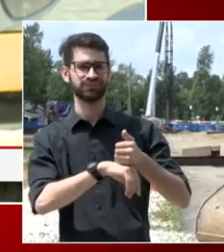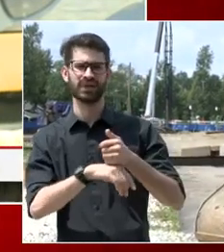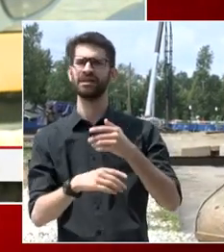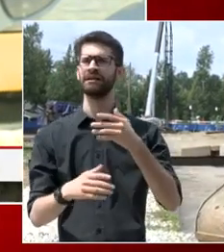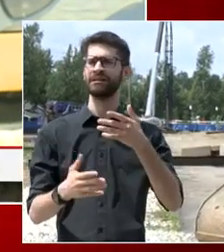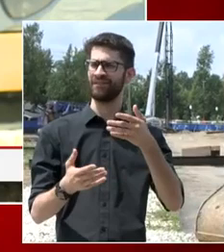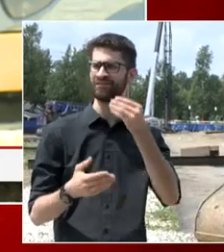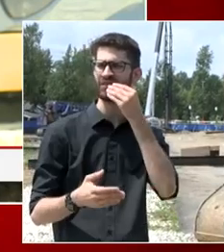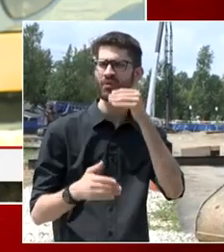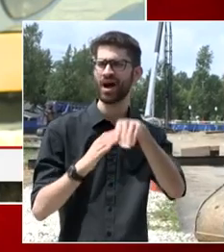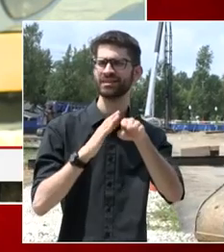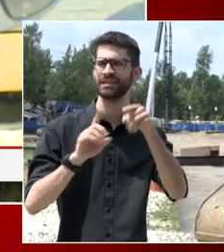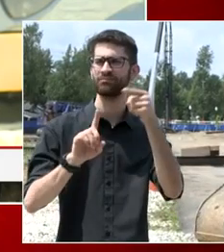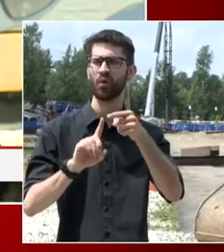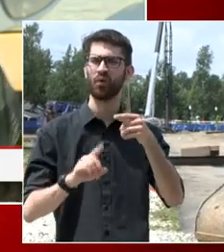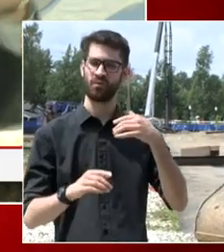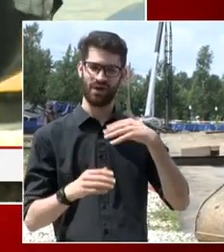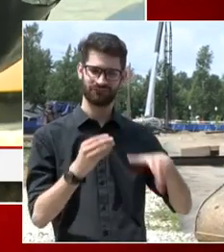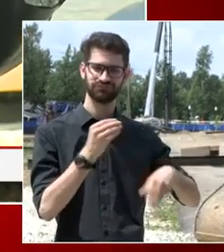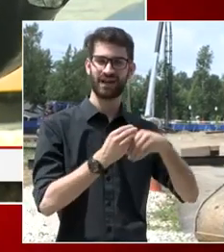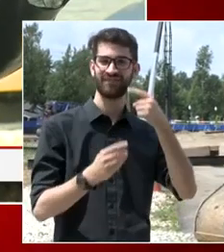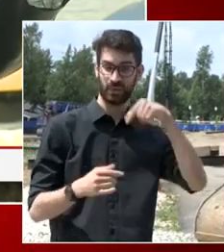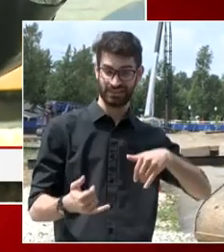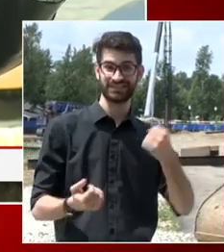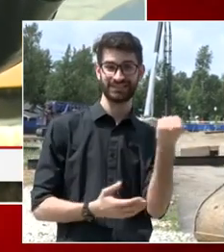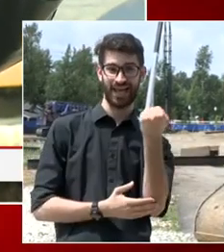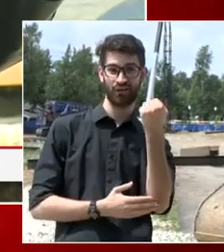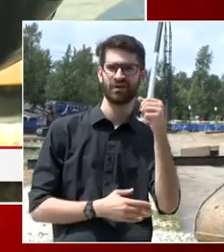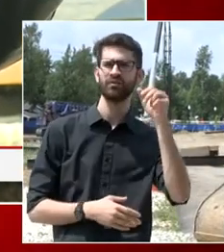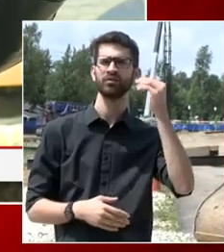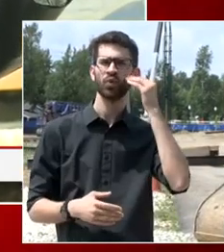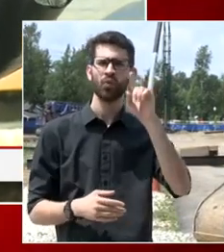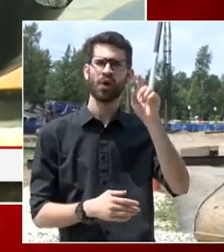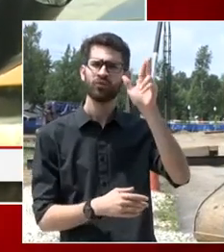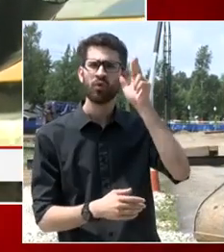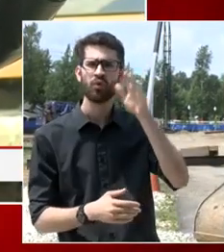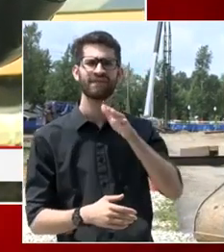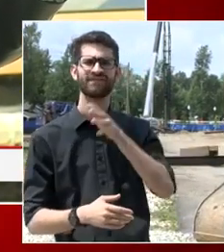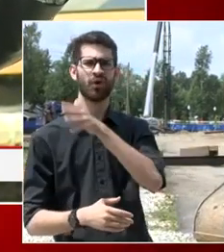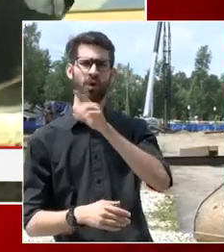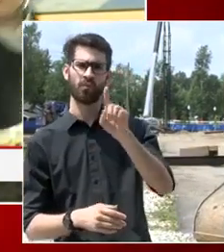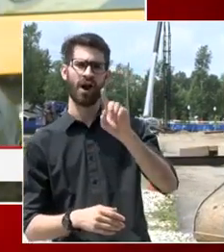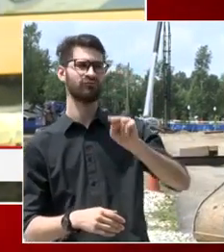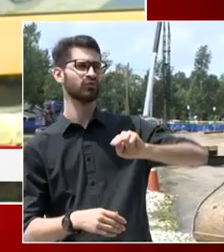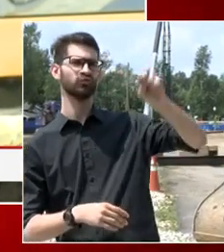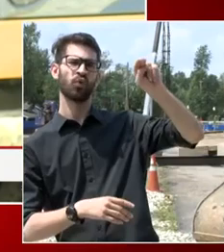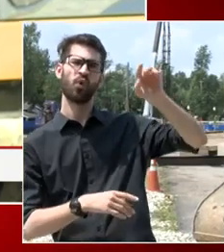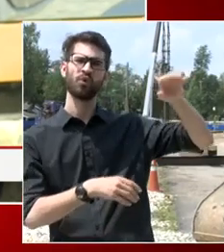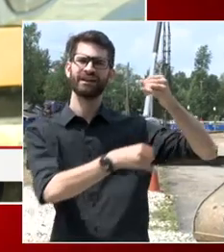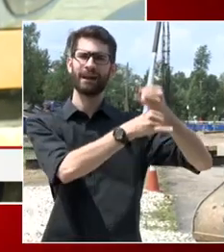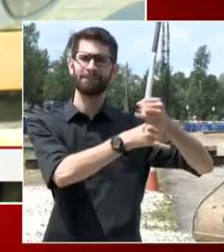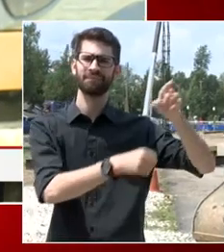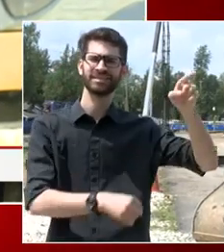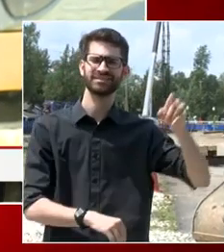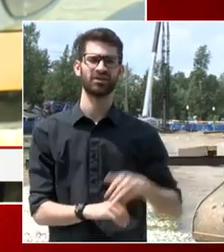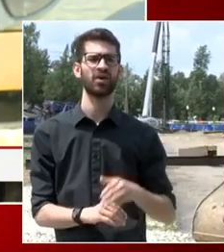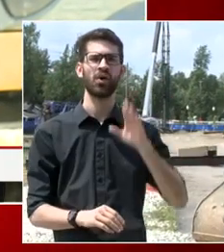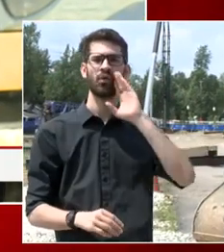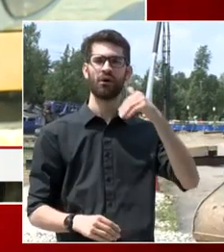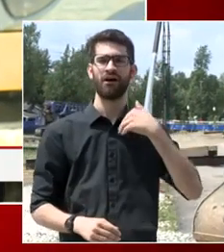segue, for this Saturday at the Horse Barn. Everybody know where the Horse Barn is on the north end of the campus? We are going to